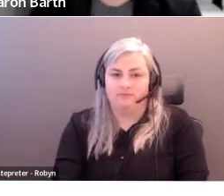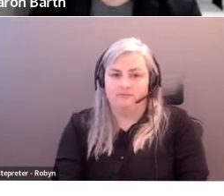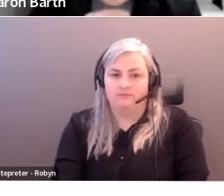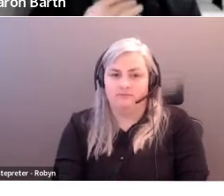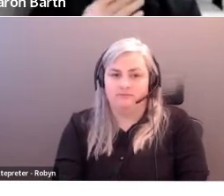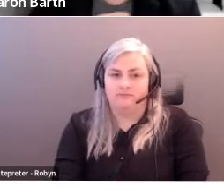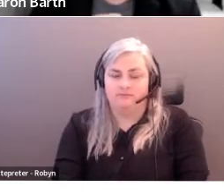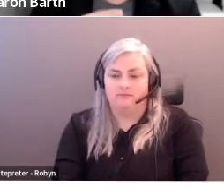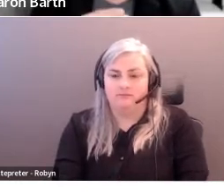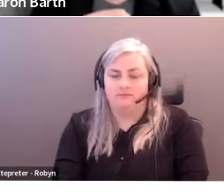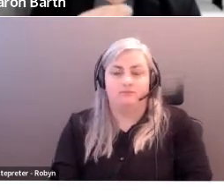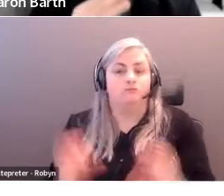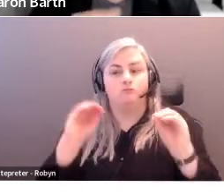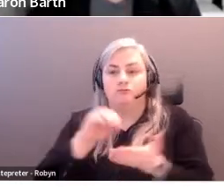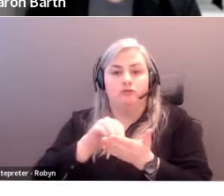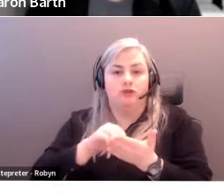Don't write anything down, nothing yet.